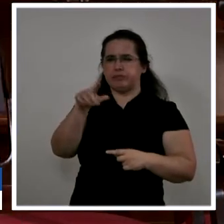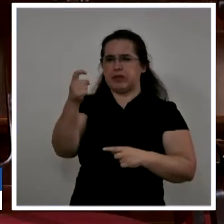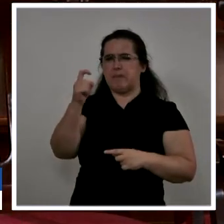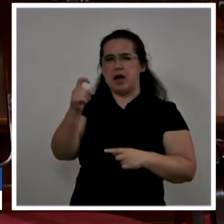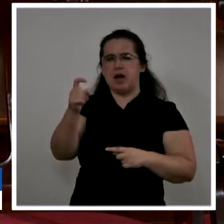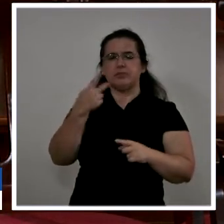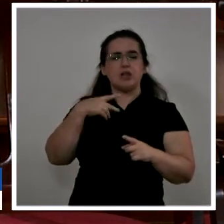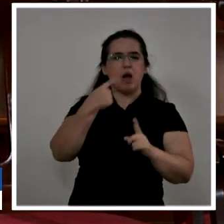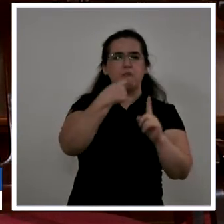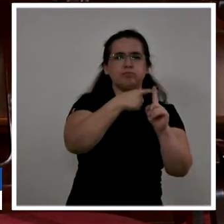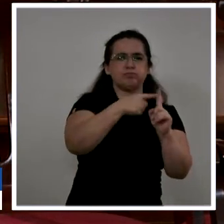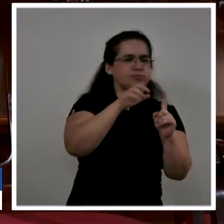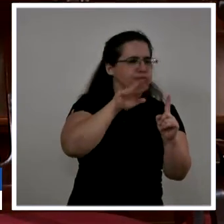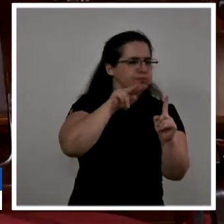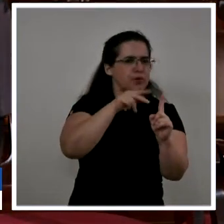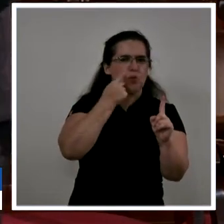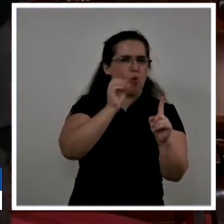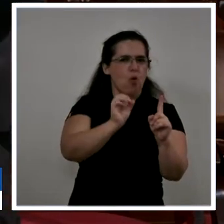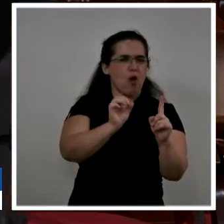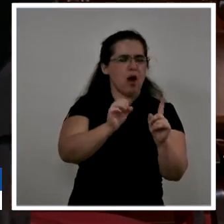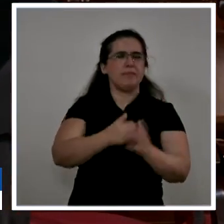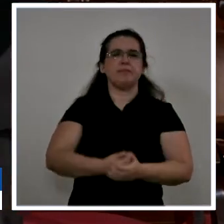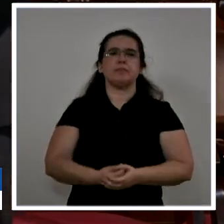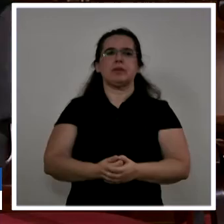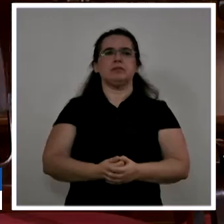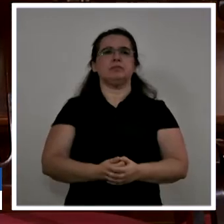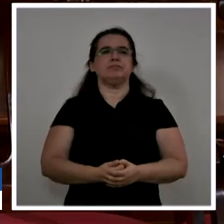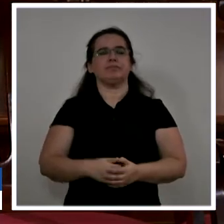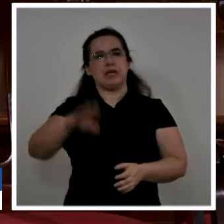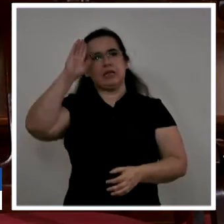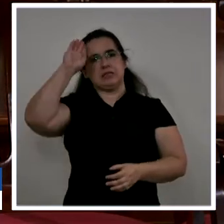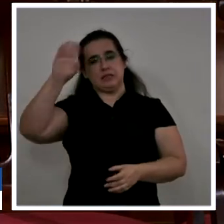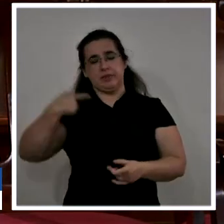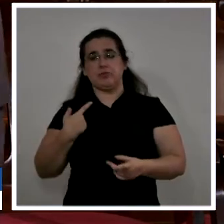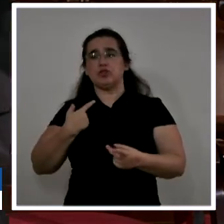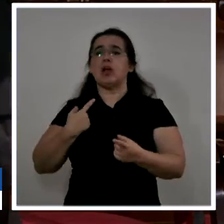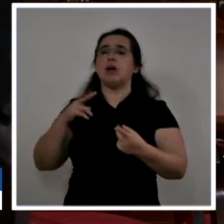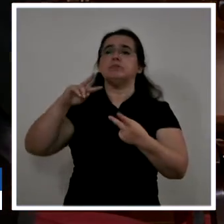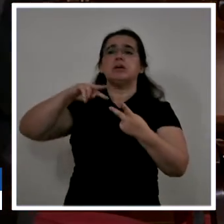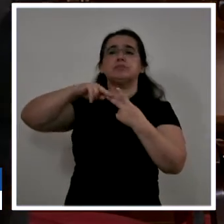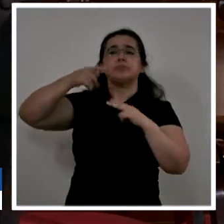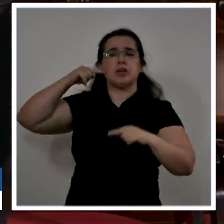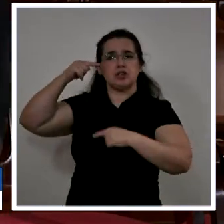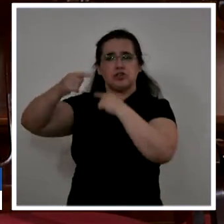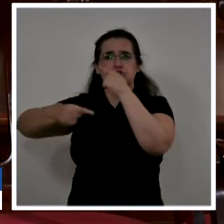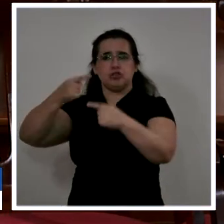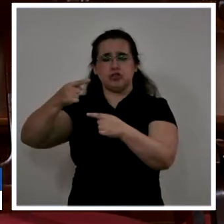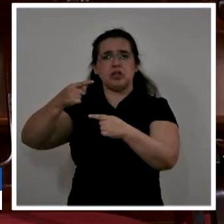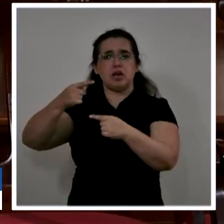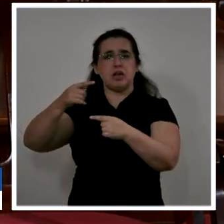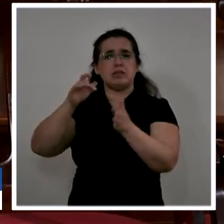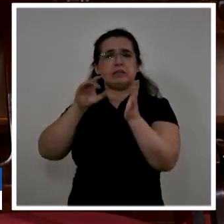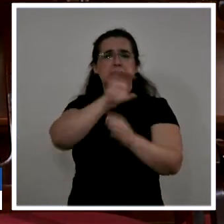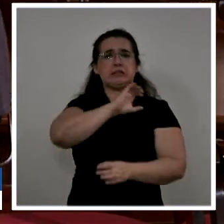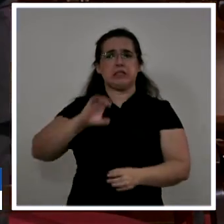in the genealogy of Christ there are bad people. Sabemos que na genealogia de Cristo há algumas pessoas más. We